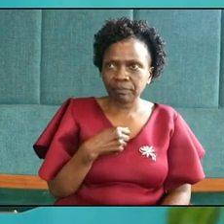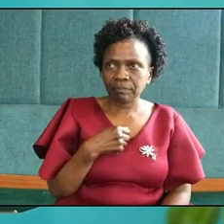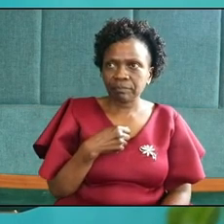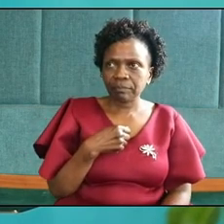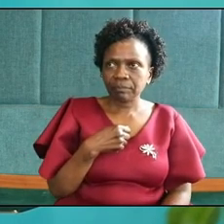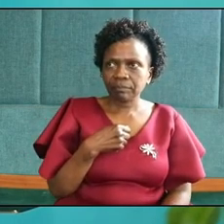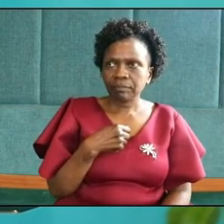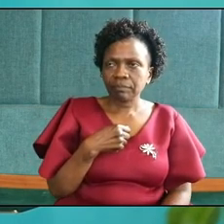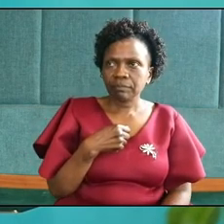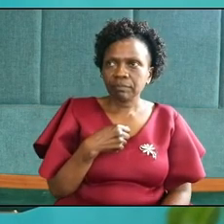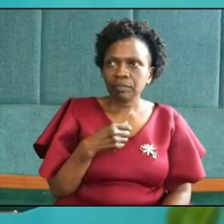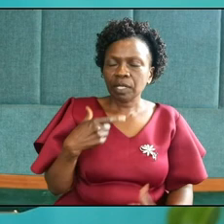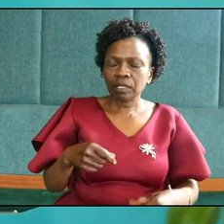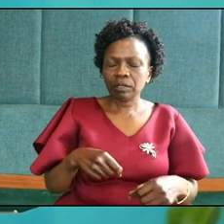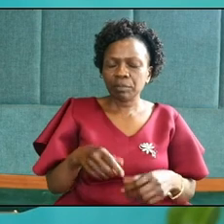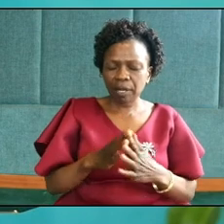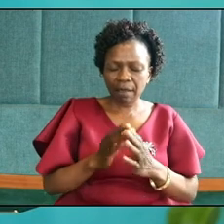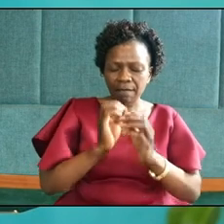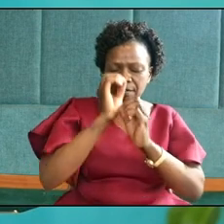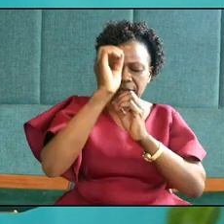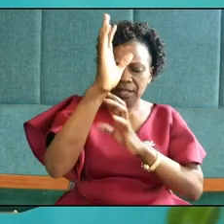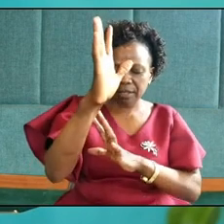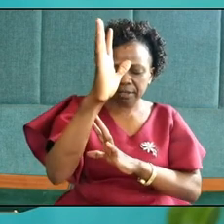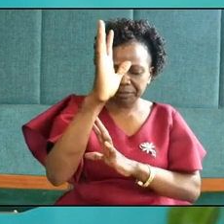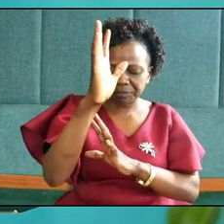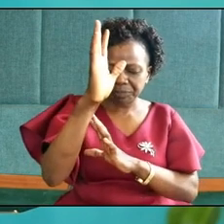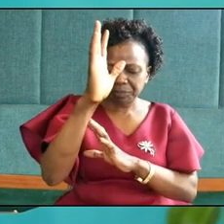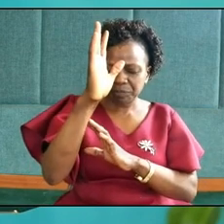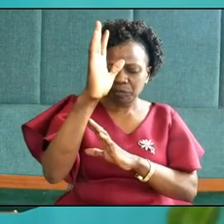me pray with you. Father,